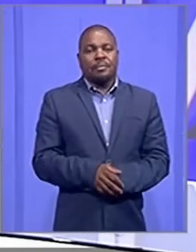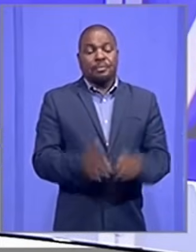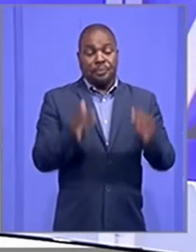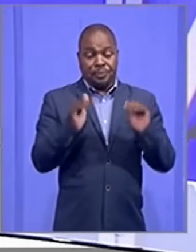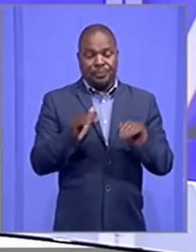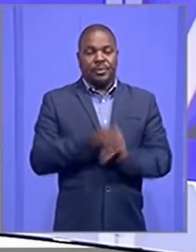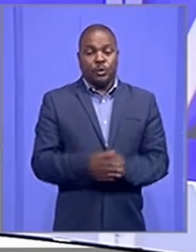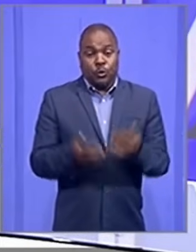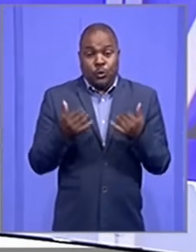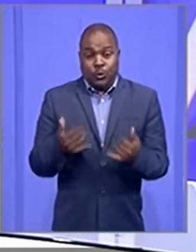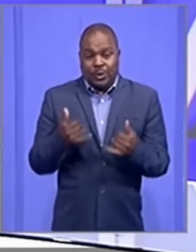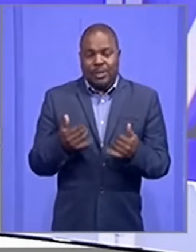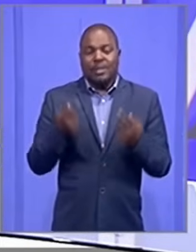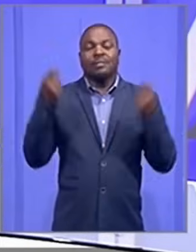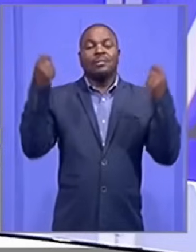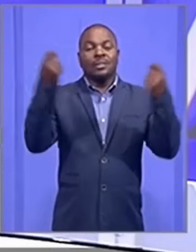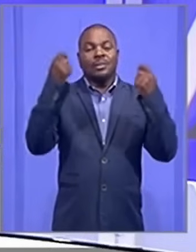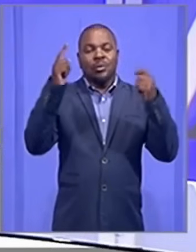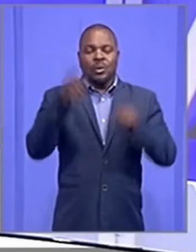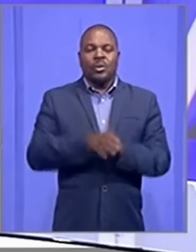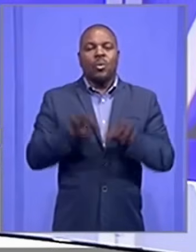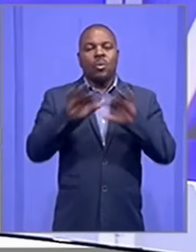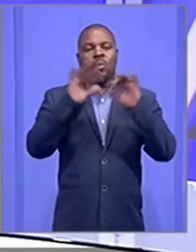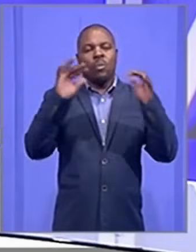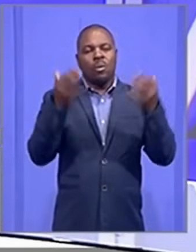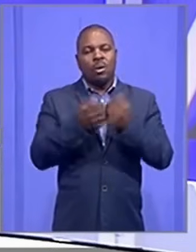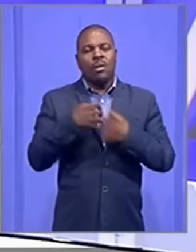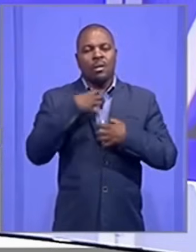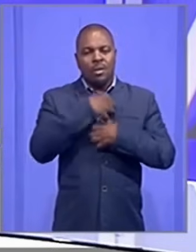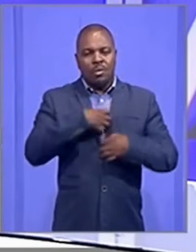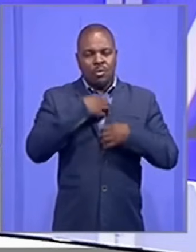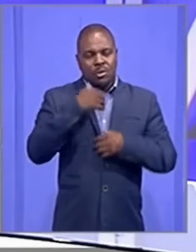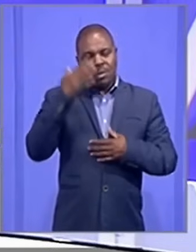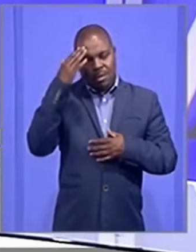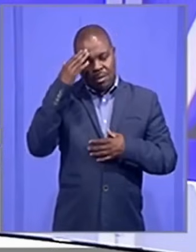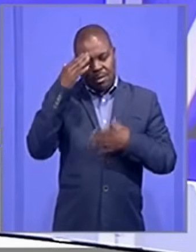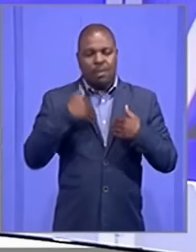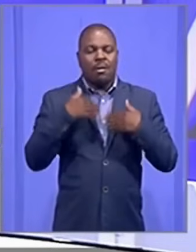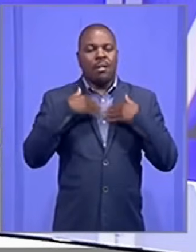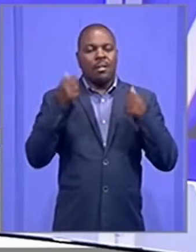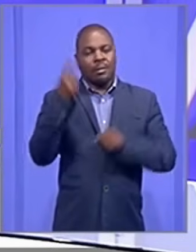lebjalo le hono go ketekwa letšatši la lefase la tša maphelo a monagano.